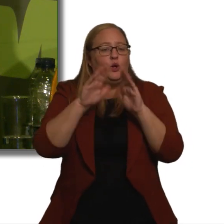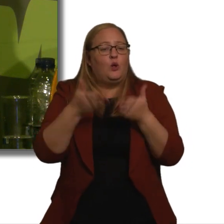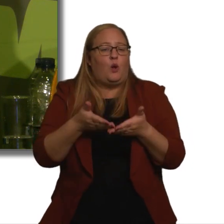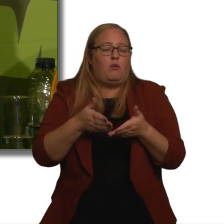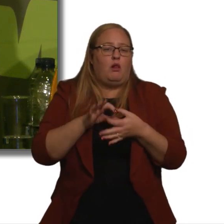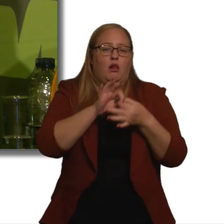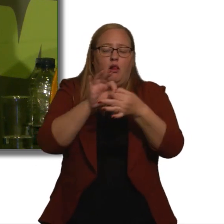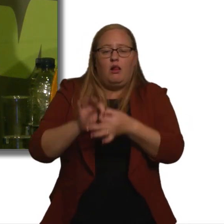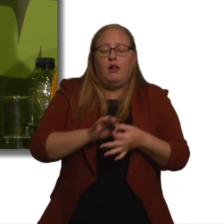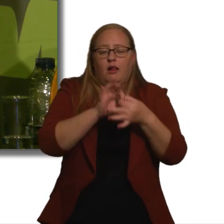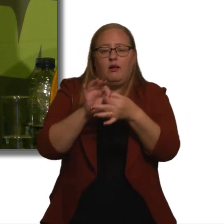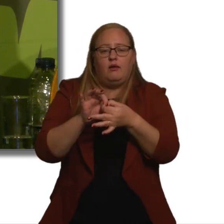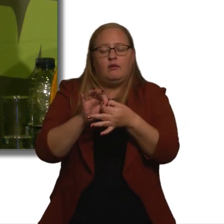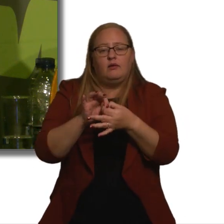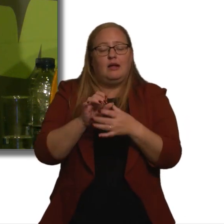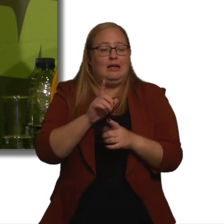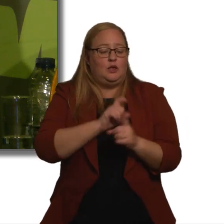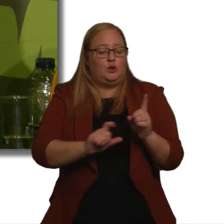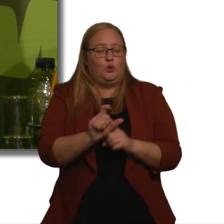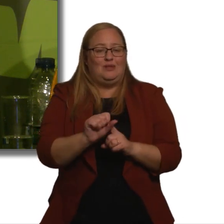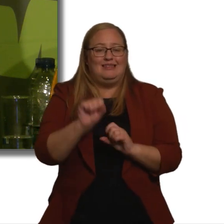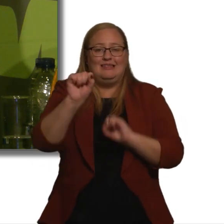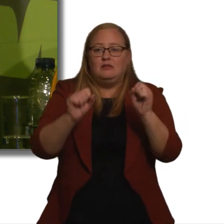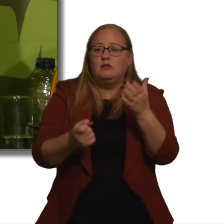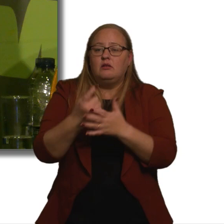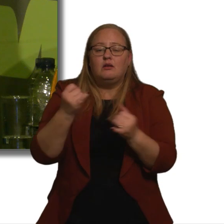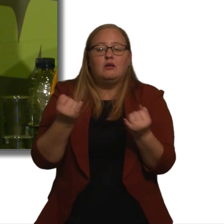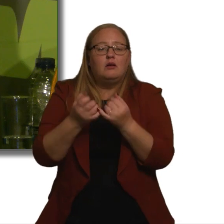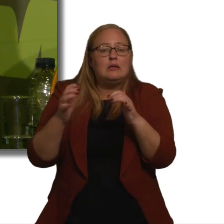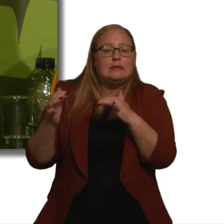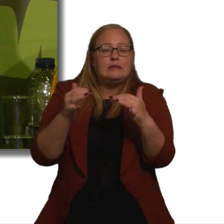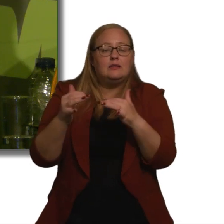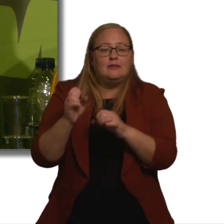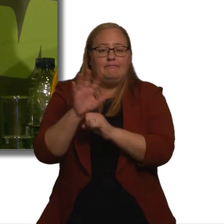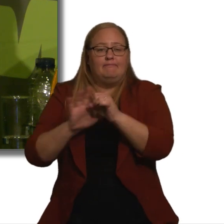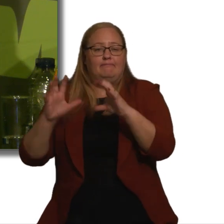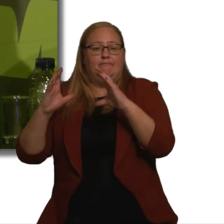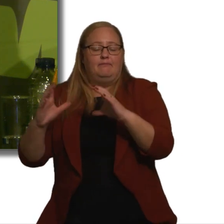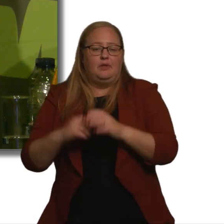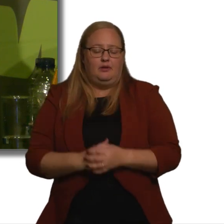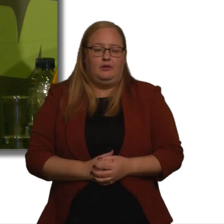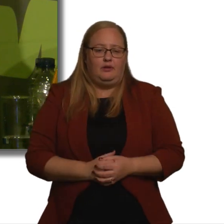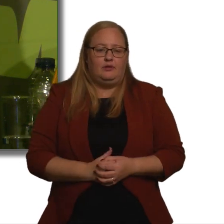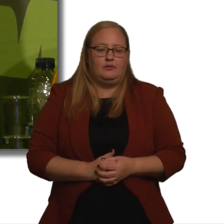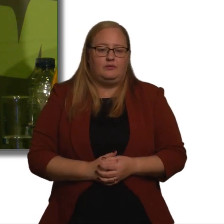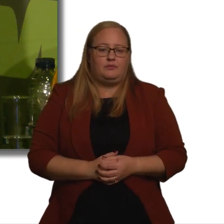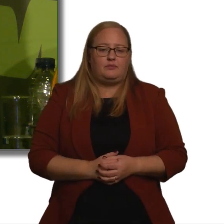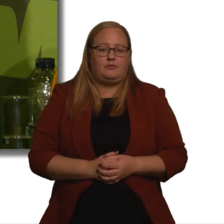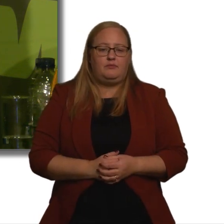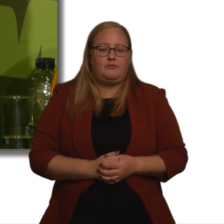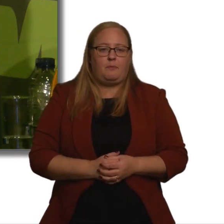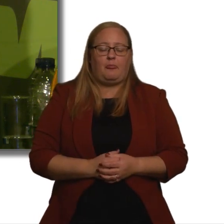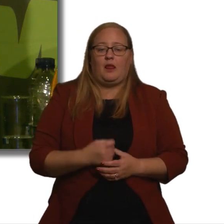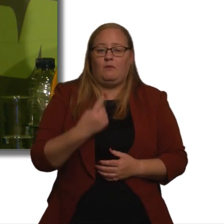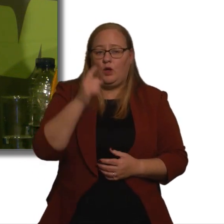and particularly in the communities impacted by conflict in the Middle East. There is one initiative close to